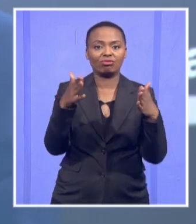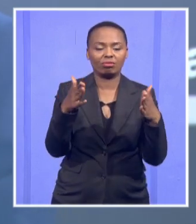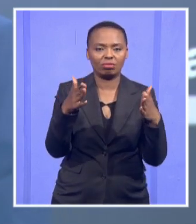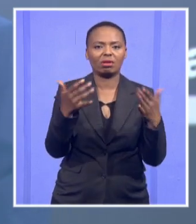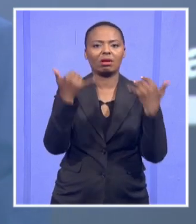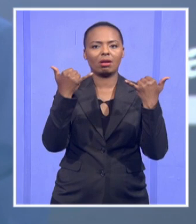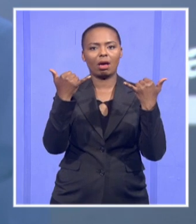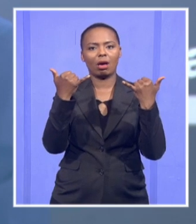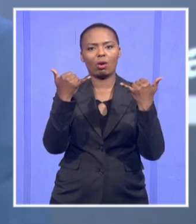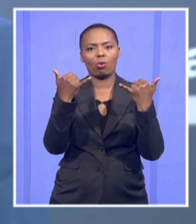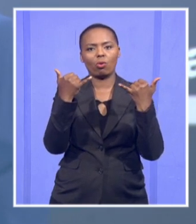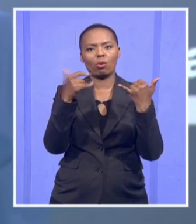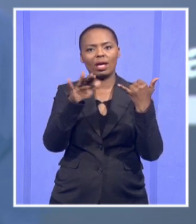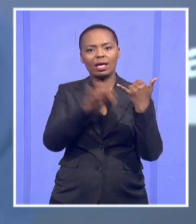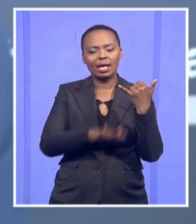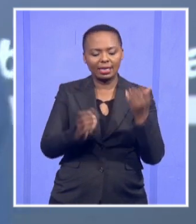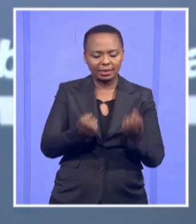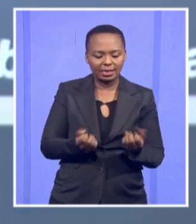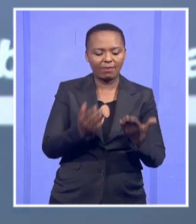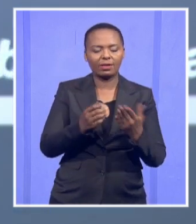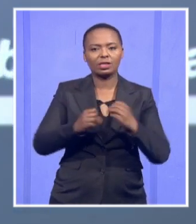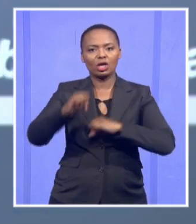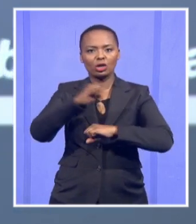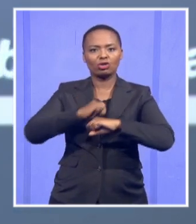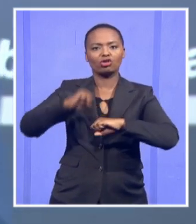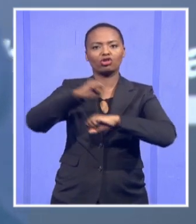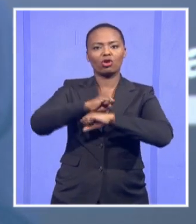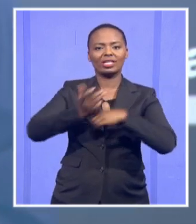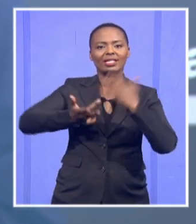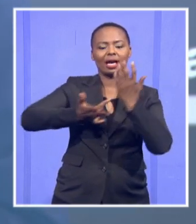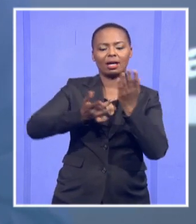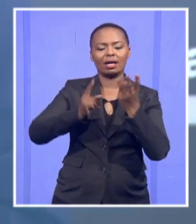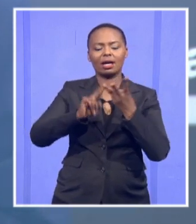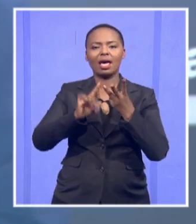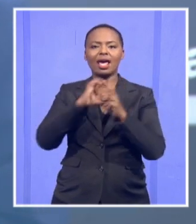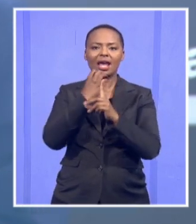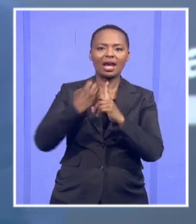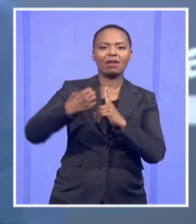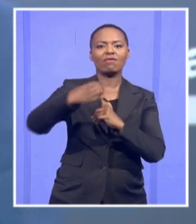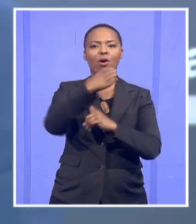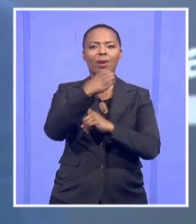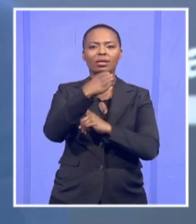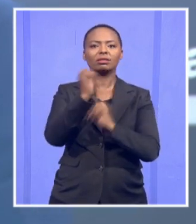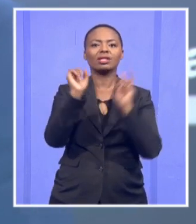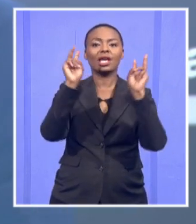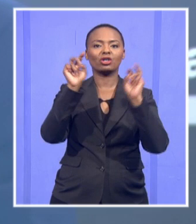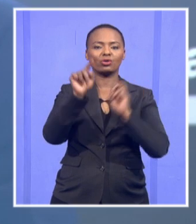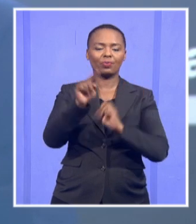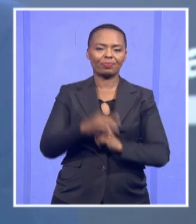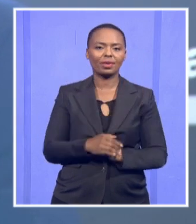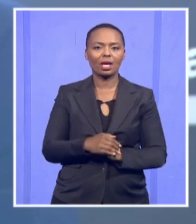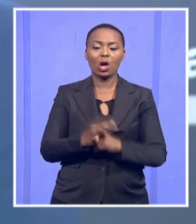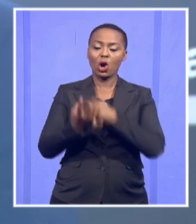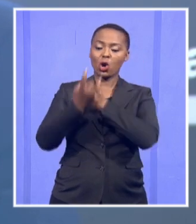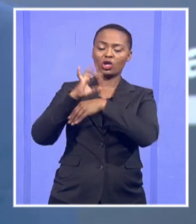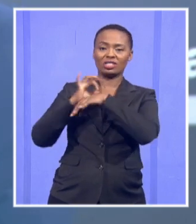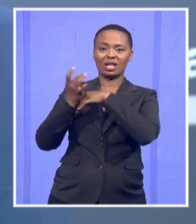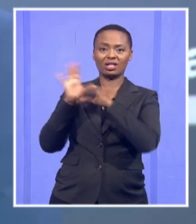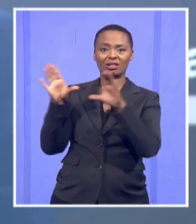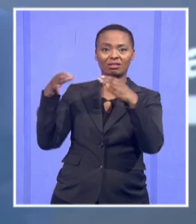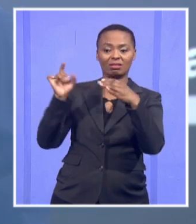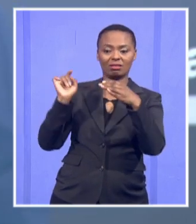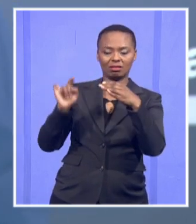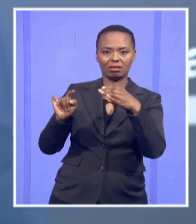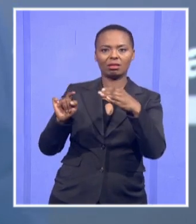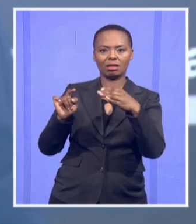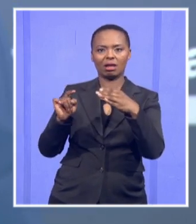your land surveys, your geotech, environmental issues. So, and again, consultants during those stages are